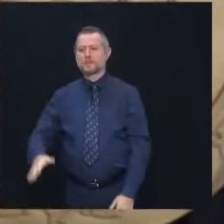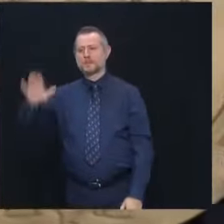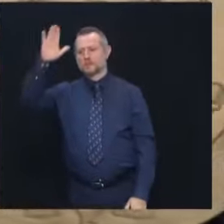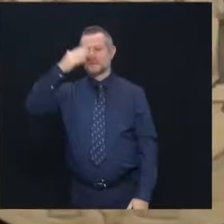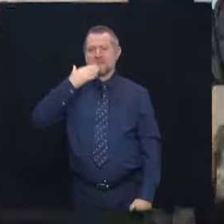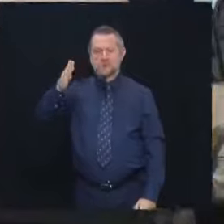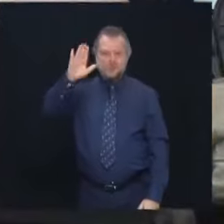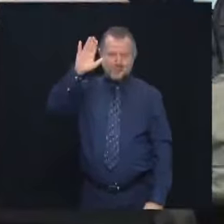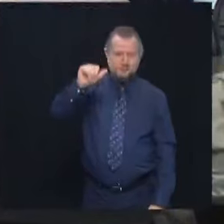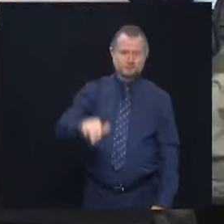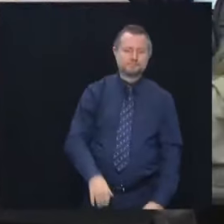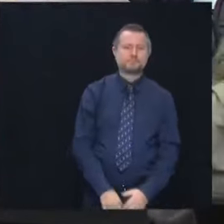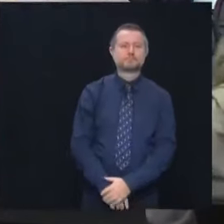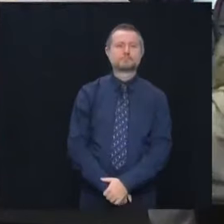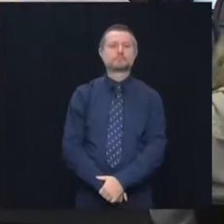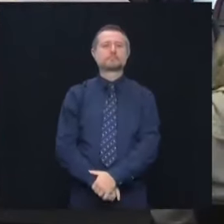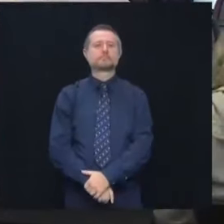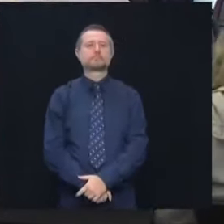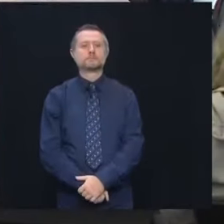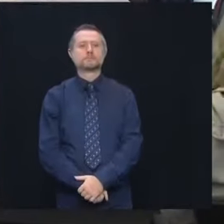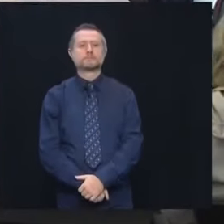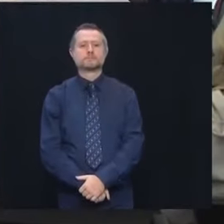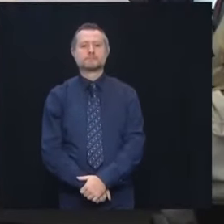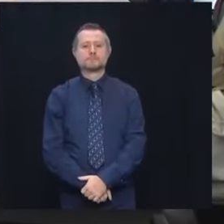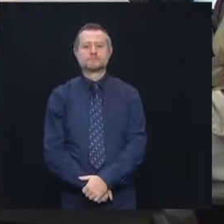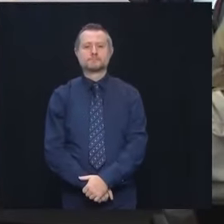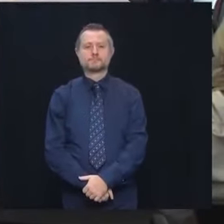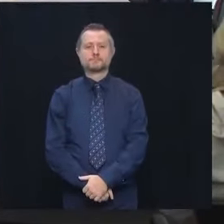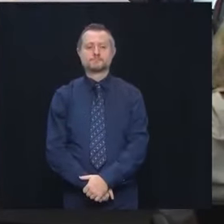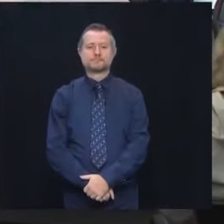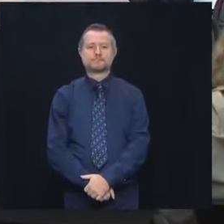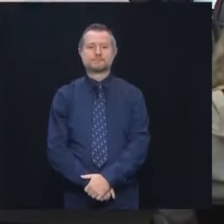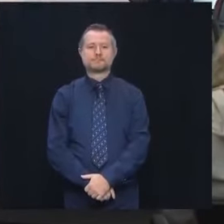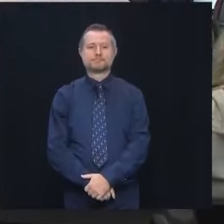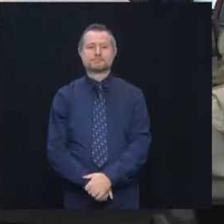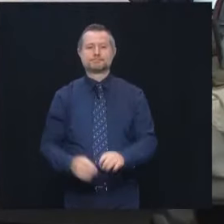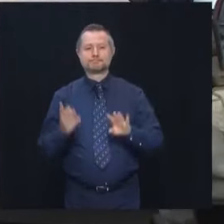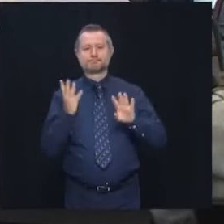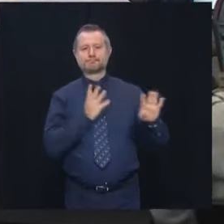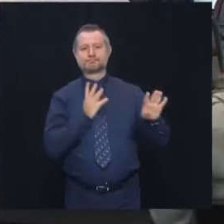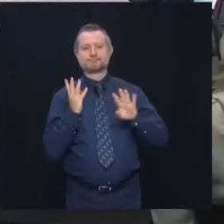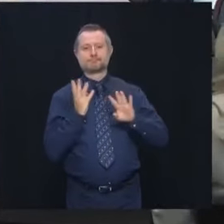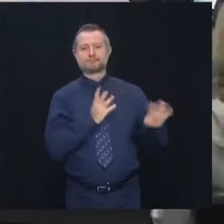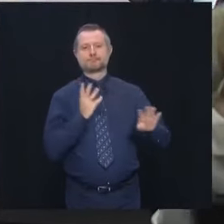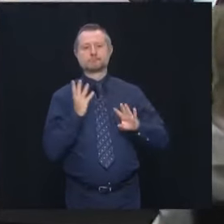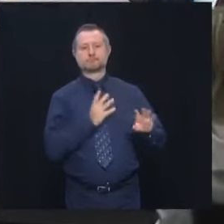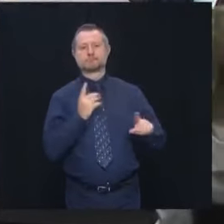guys. Trump, thank you for the gift basket. Thank you.